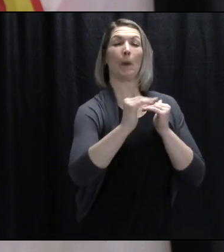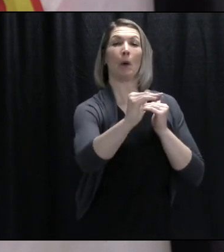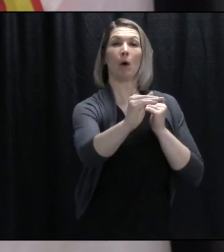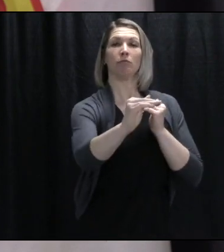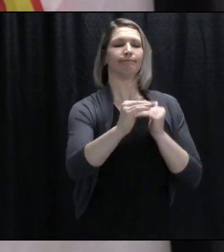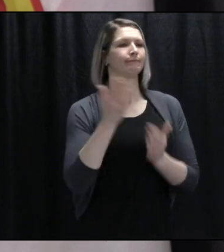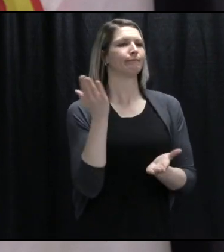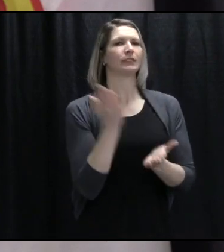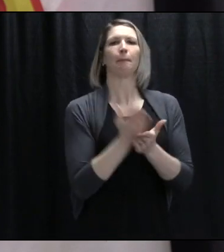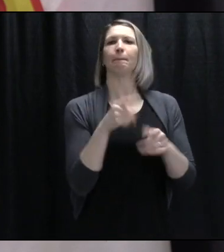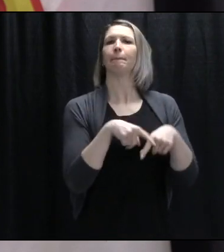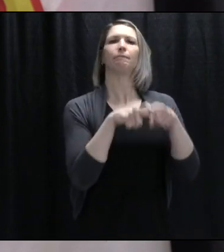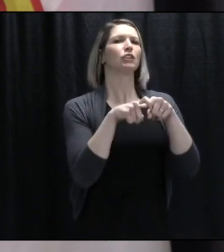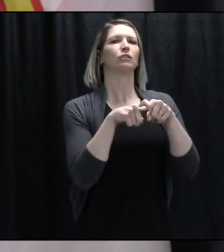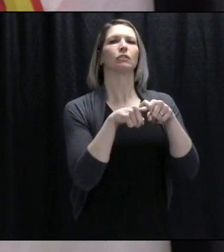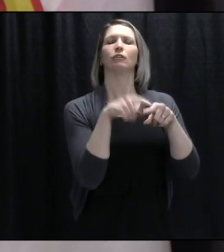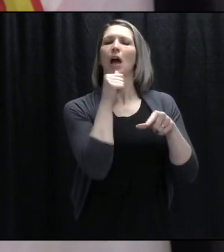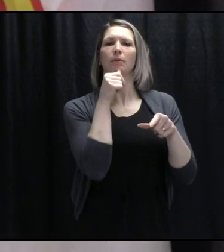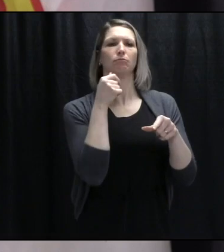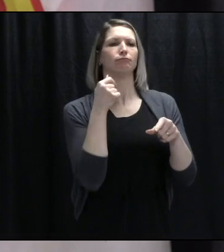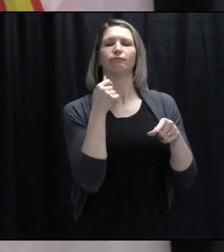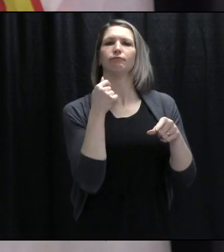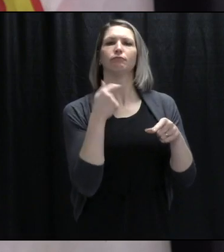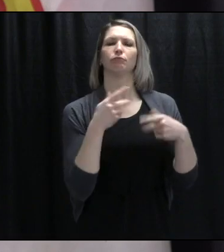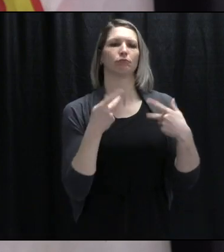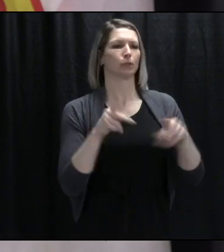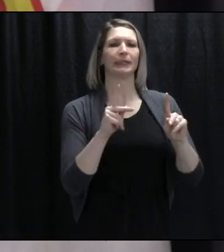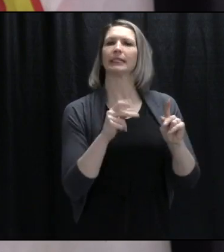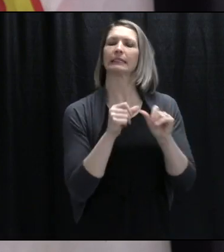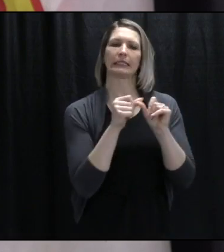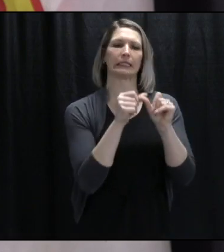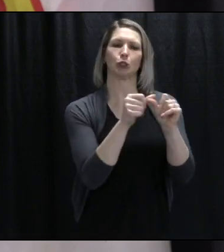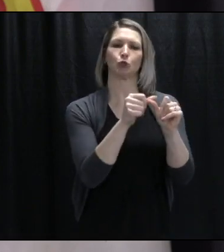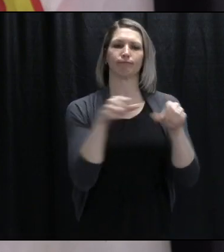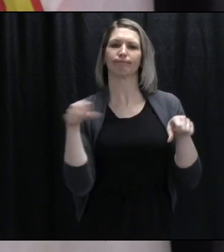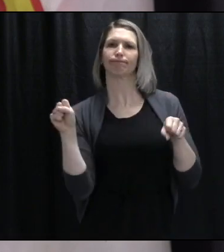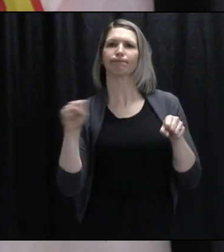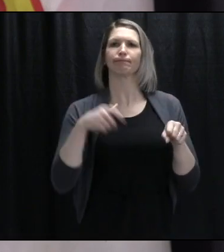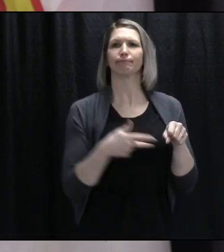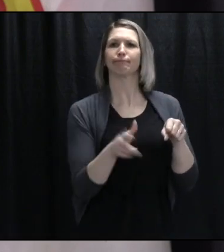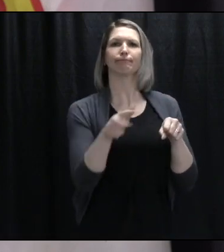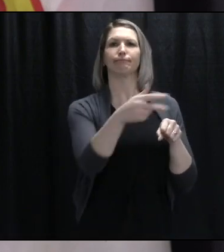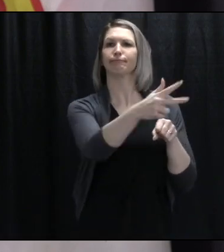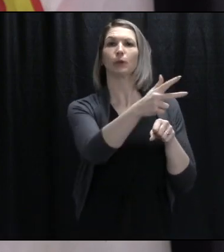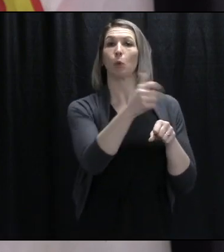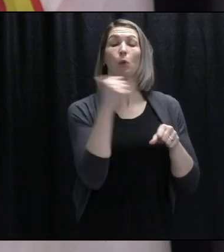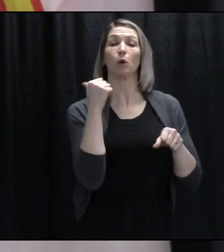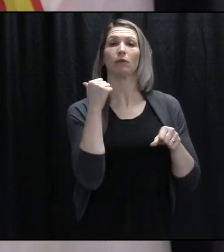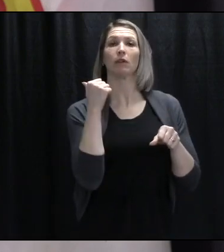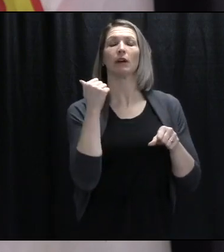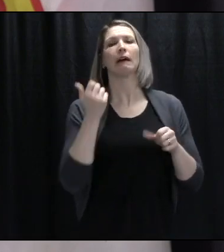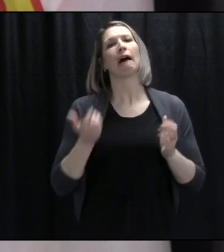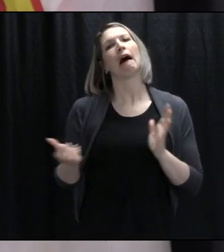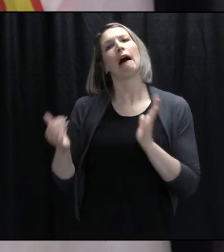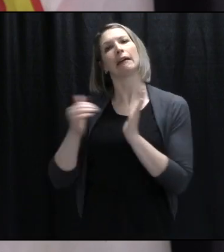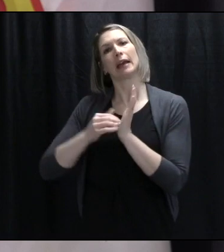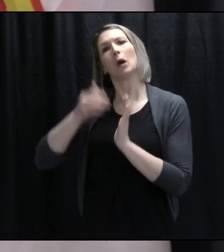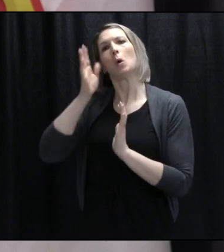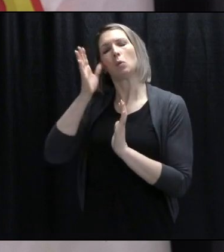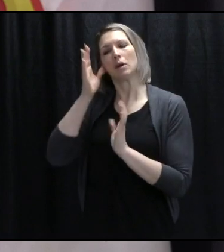West and Happy Valley Goose Bay have taken for additional travel-related measures. And we will continue to work with you, work